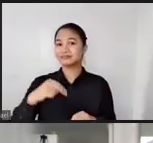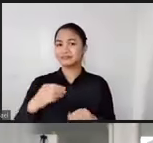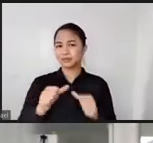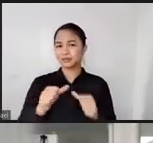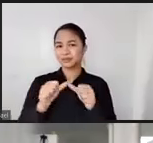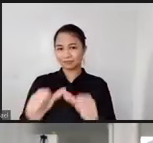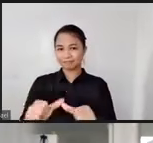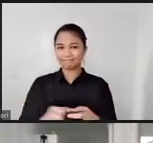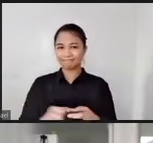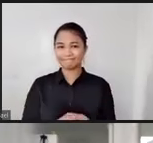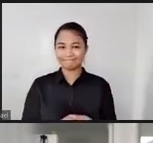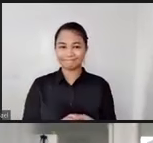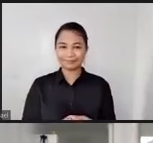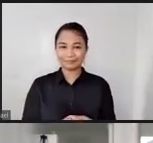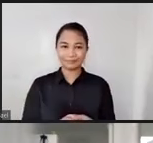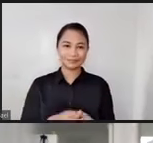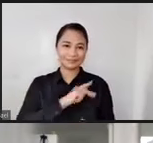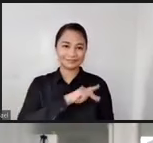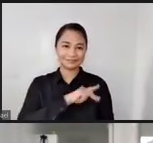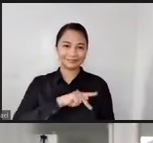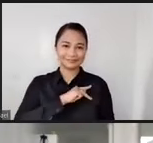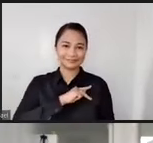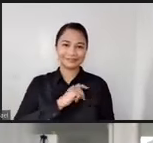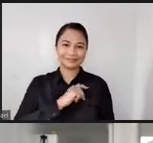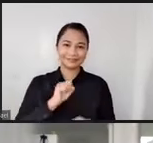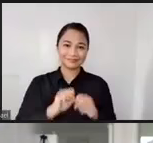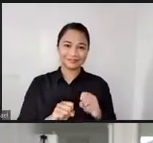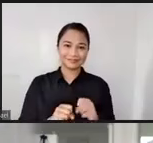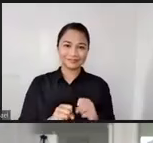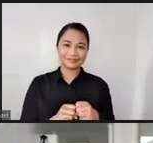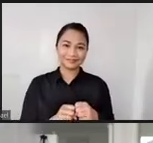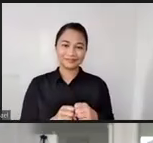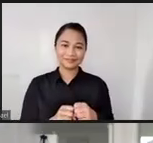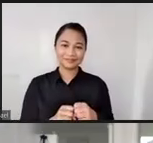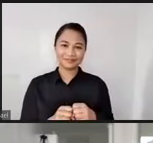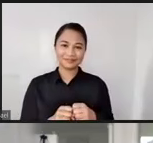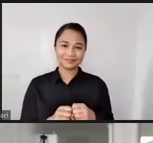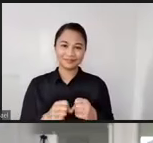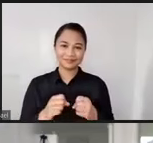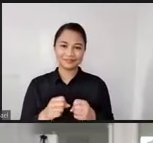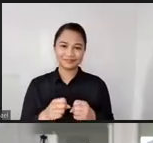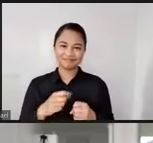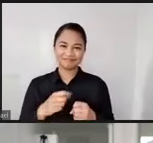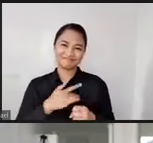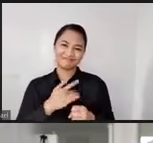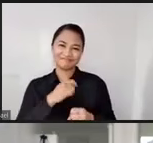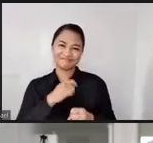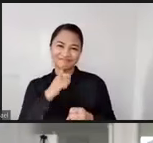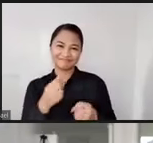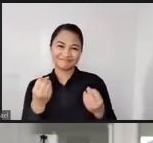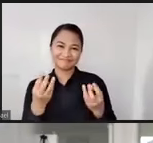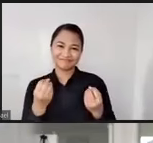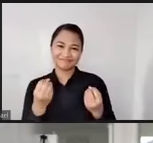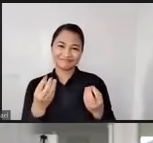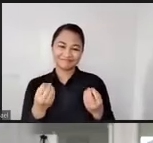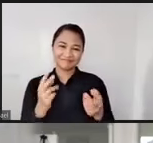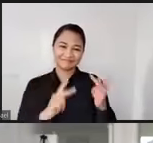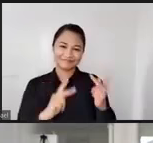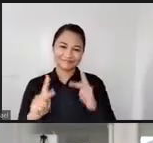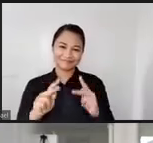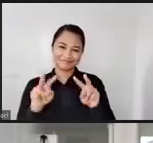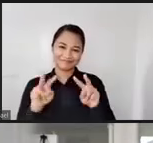just kind of put my head down and, you know, keep going. So that's what I try to do. And really,